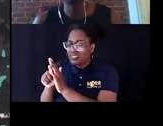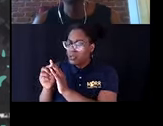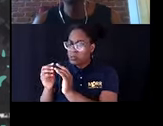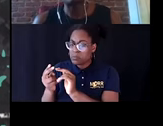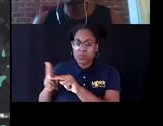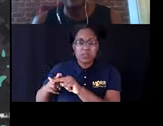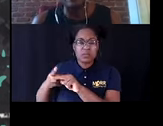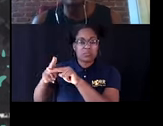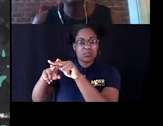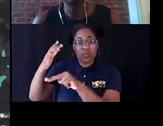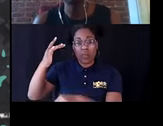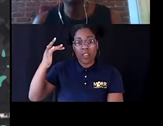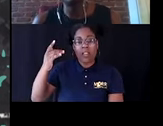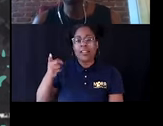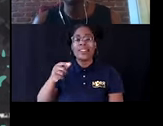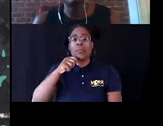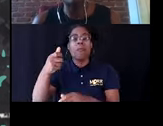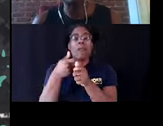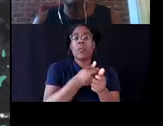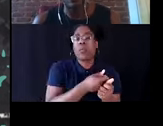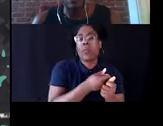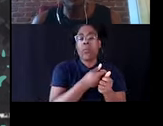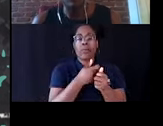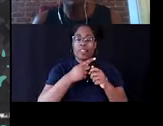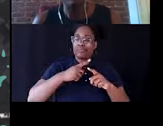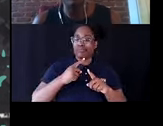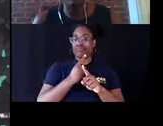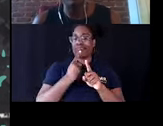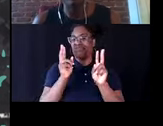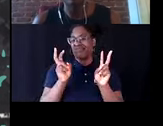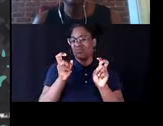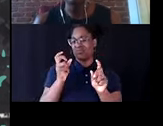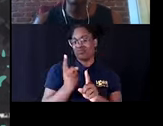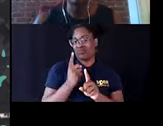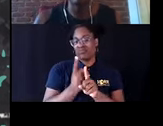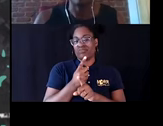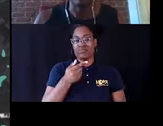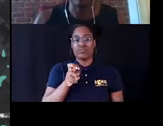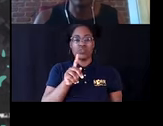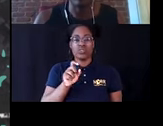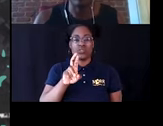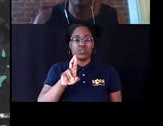to maintain the colonial racial hierarchy.